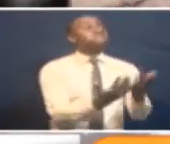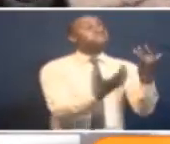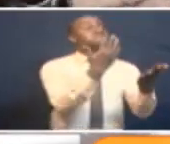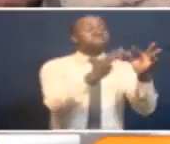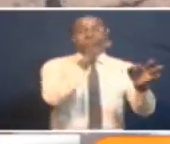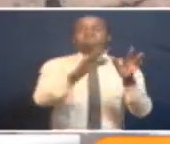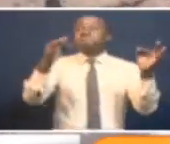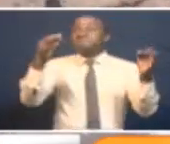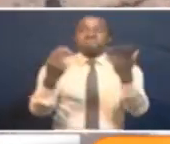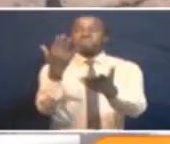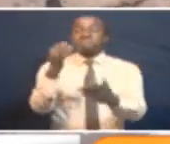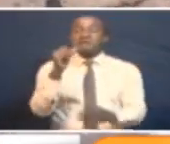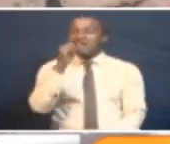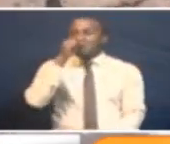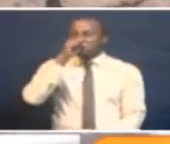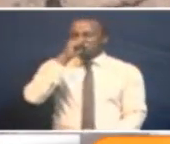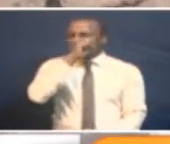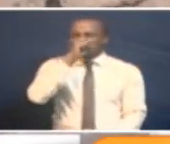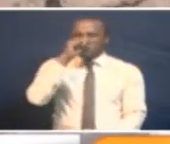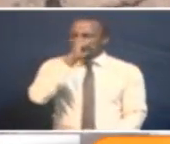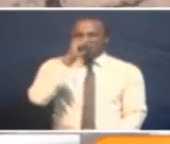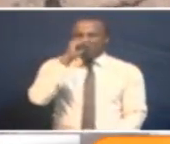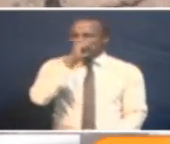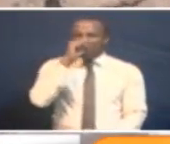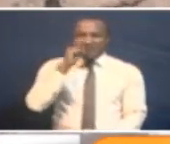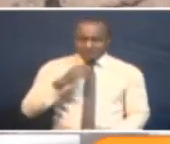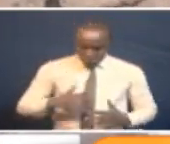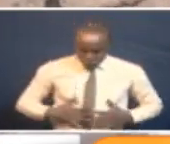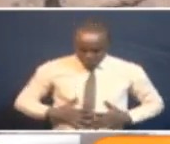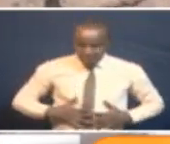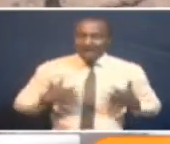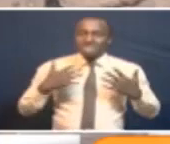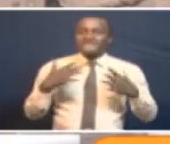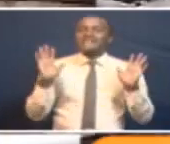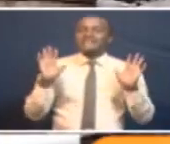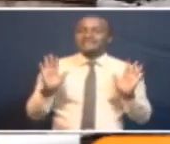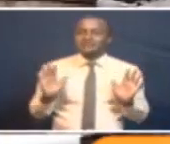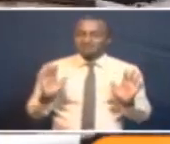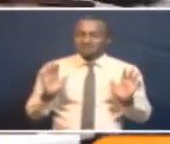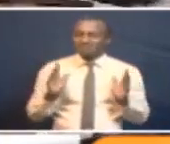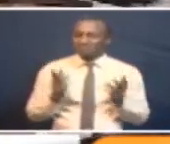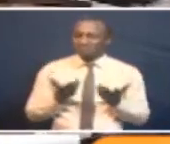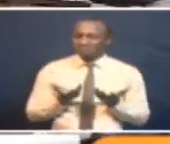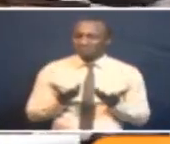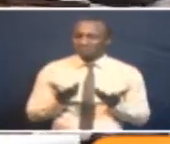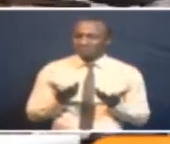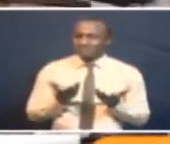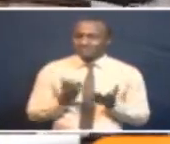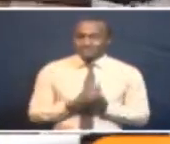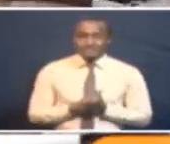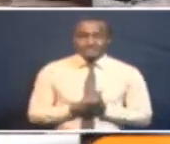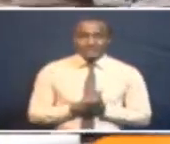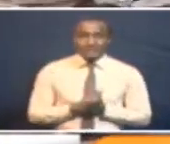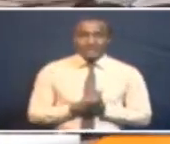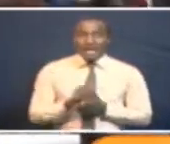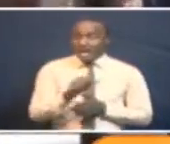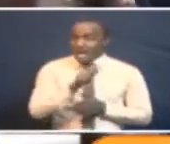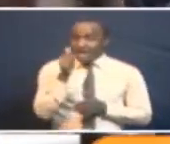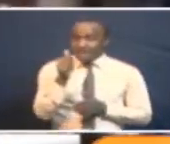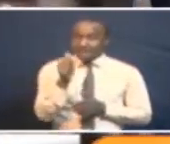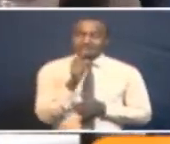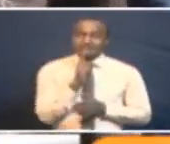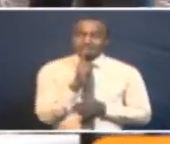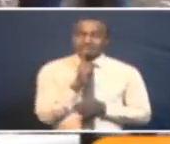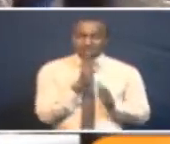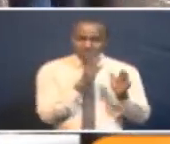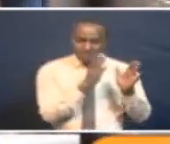tu, atashibisha tumbo yake, hiyo mambo zingine hajari. Others blaming the informal security arrangements where